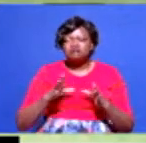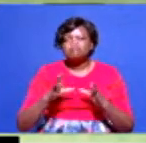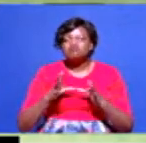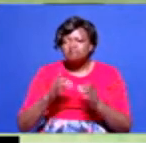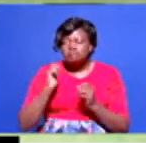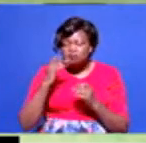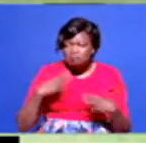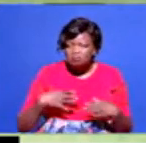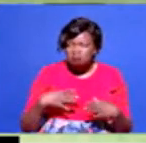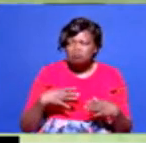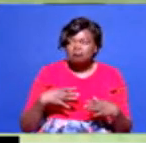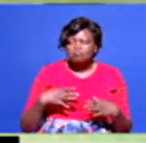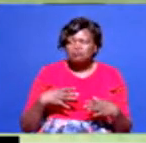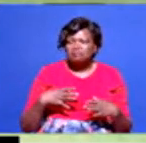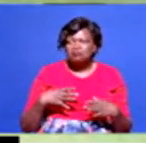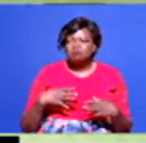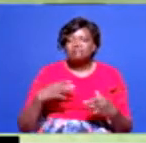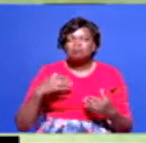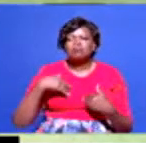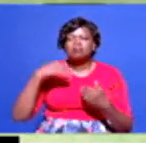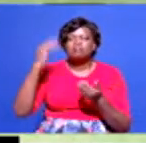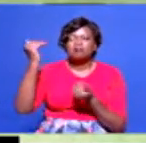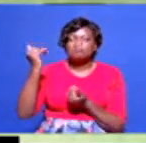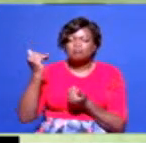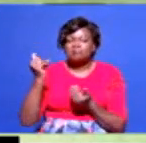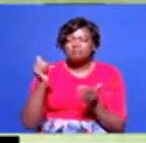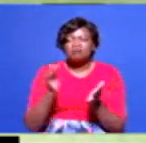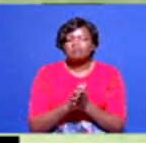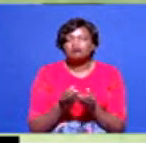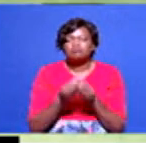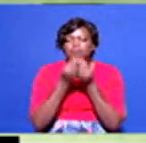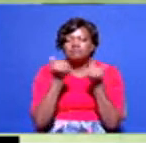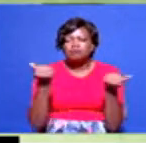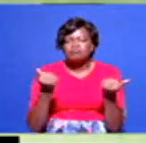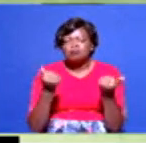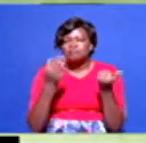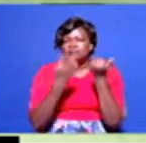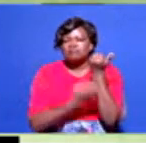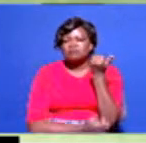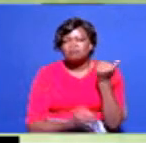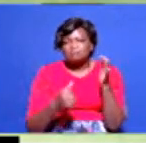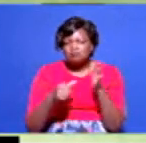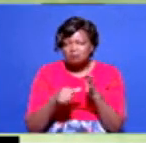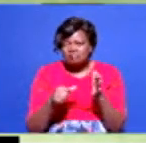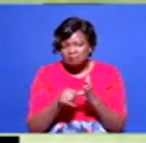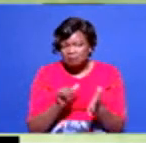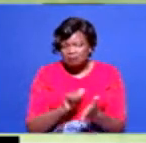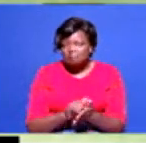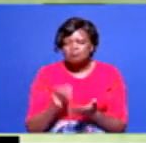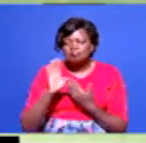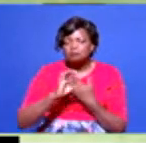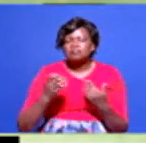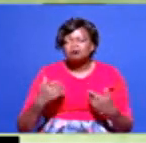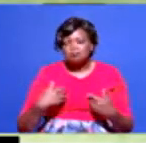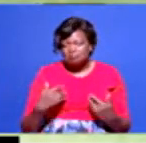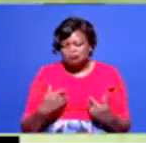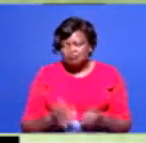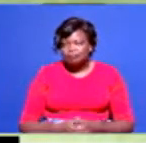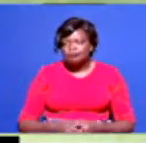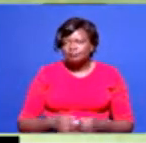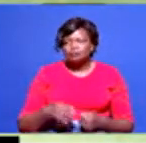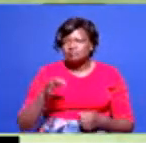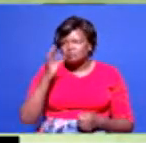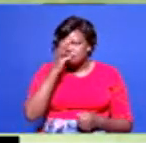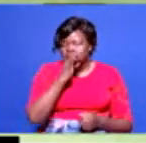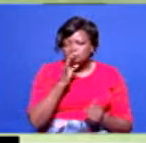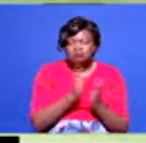to look forward with hope, to solutions even to the worst crisis that we as a country have always faced. He himself in his